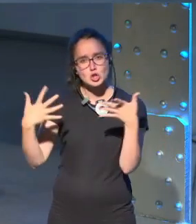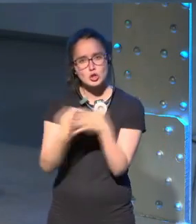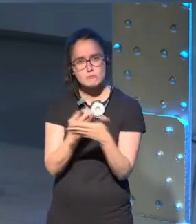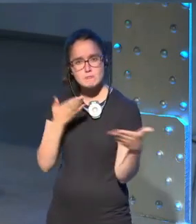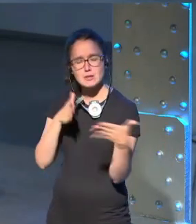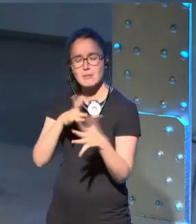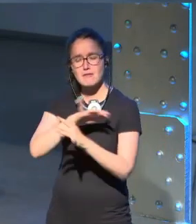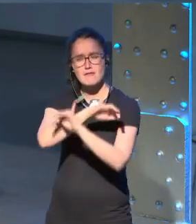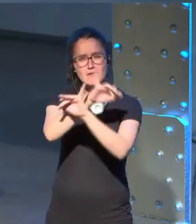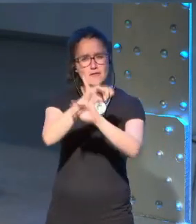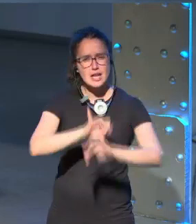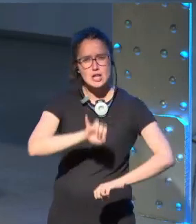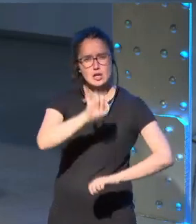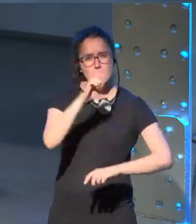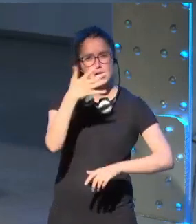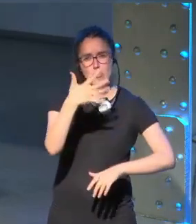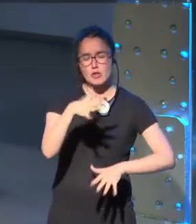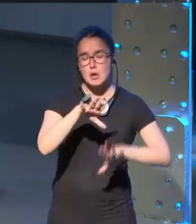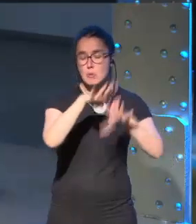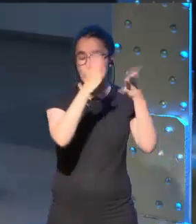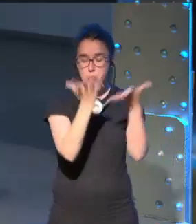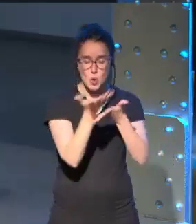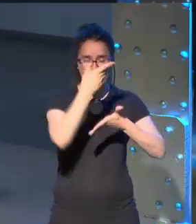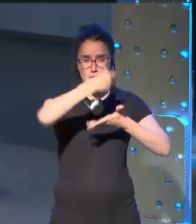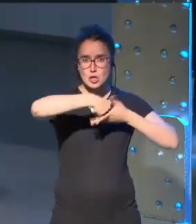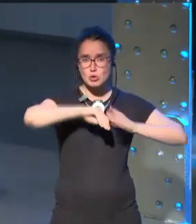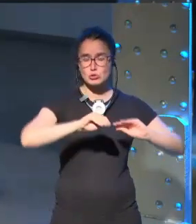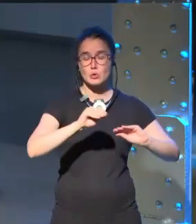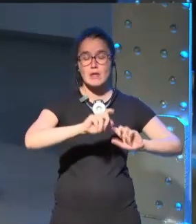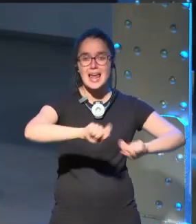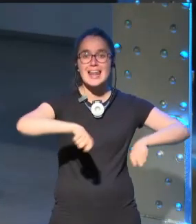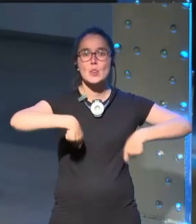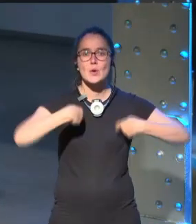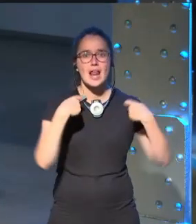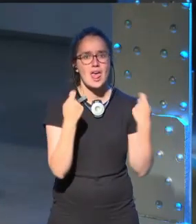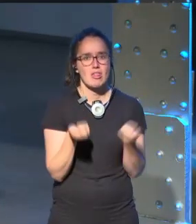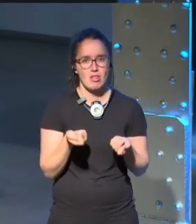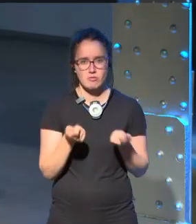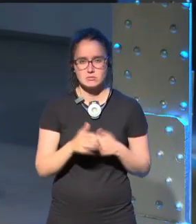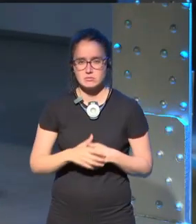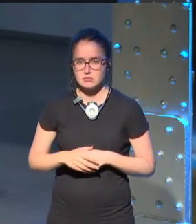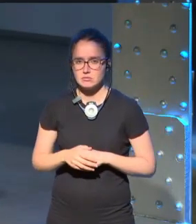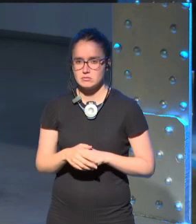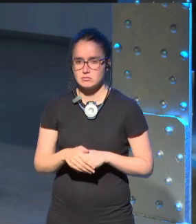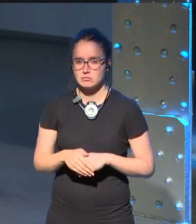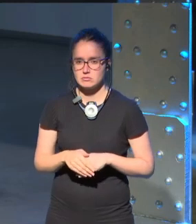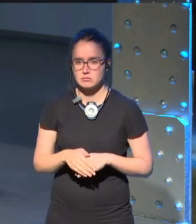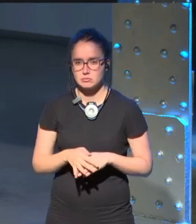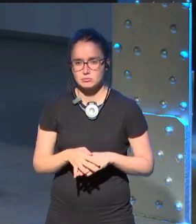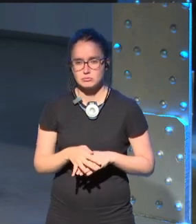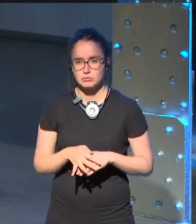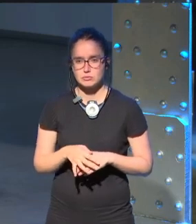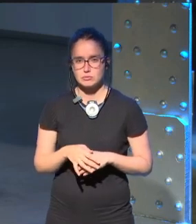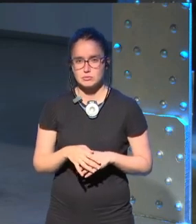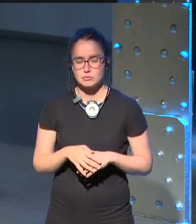the happy world of nature. Lo que yo no entiendo es cómo su mujer sigue con él. I don't understand how his wife is still